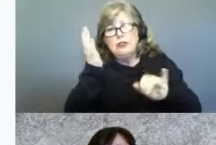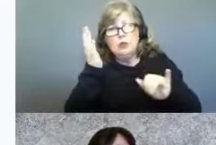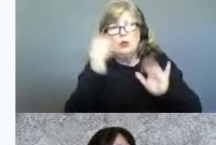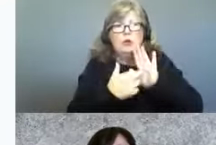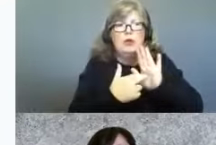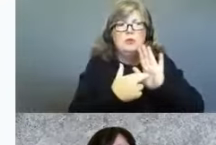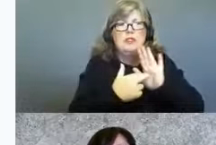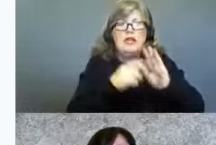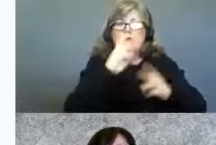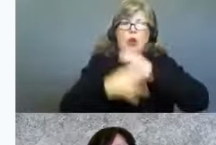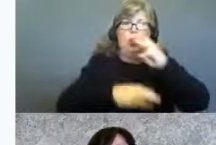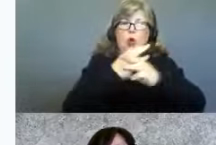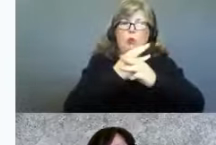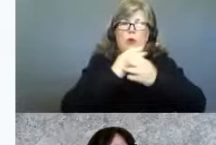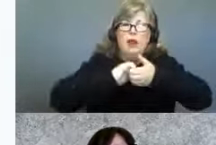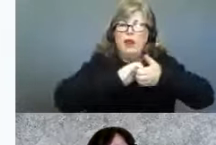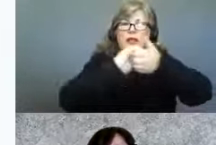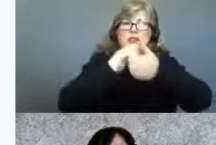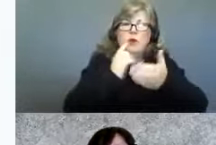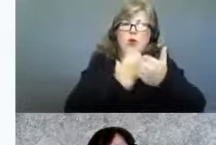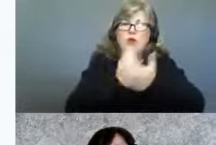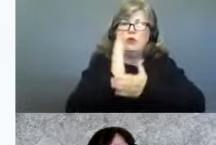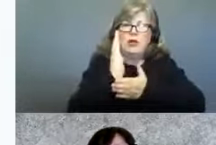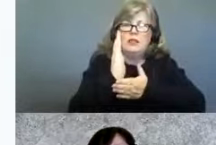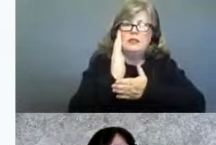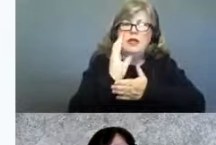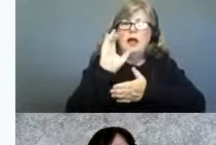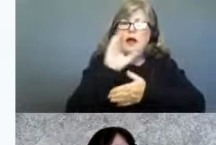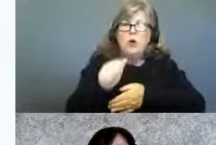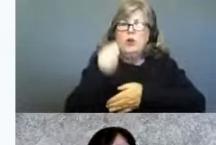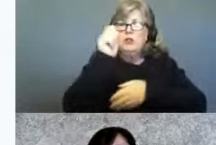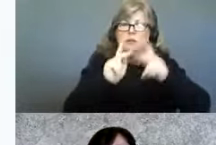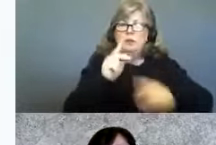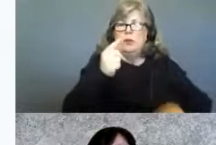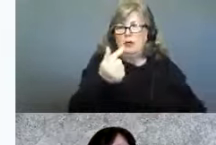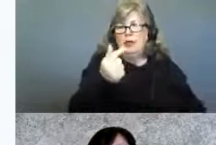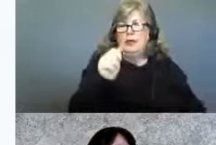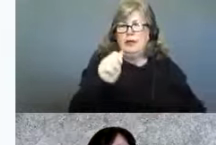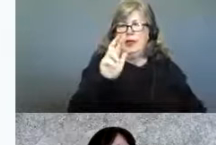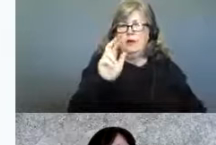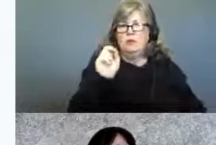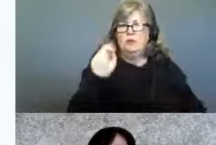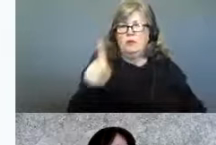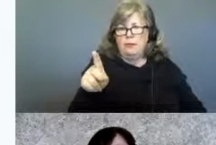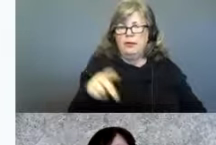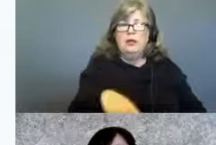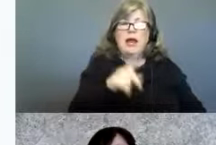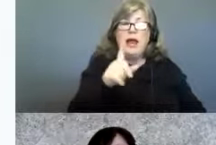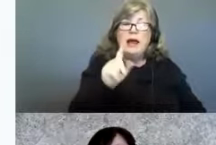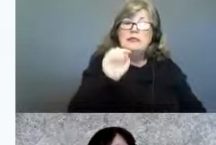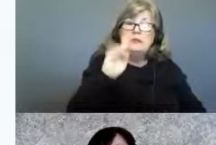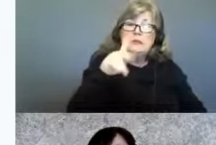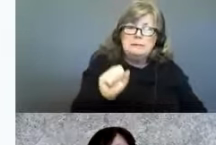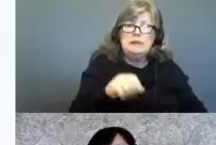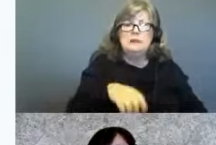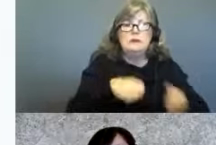Global Alliance for the Rights of Older People, otherwise known as GARIP. They also have some tips and recommendations for